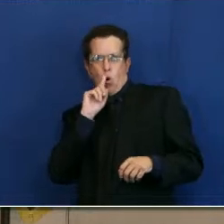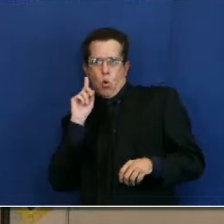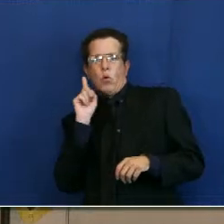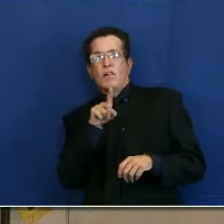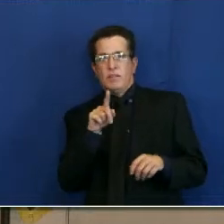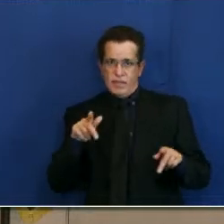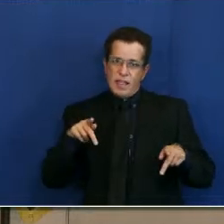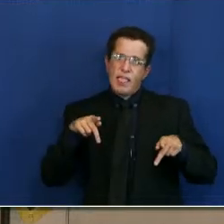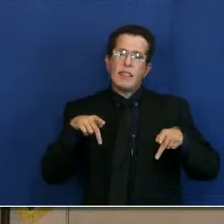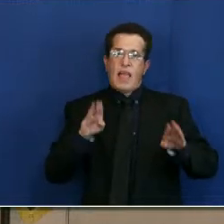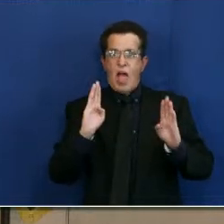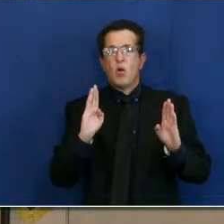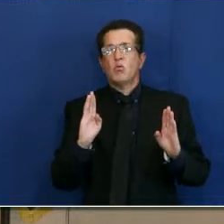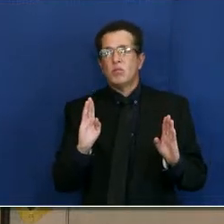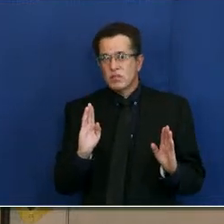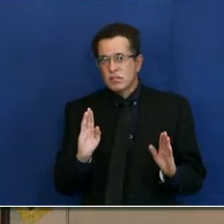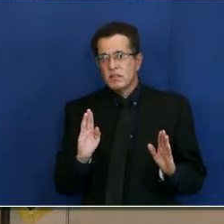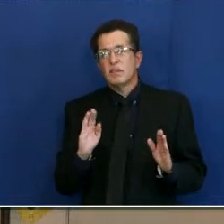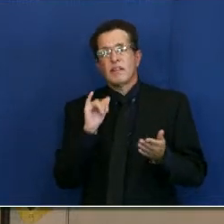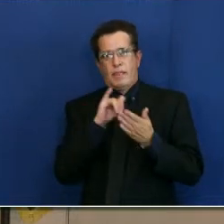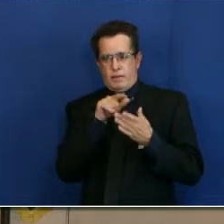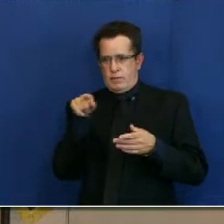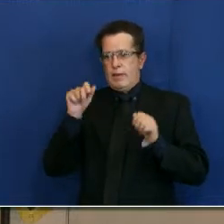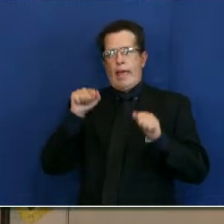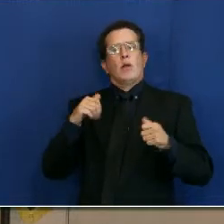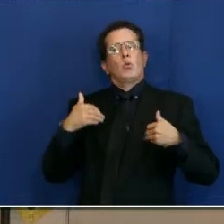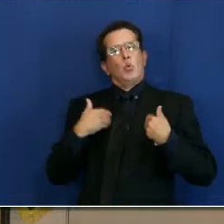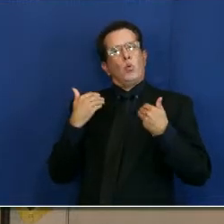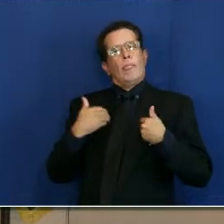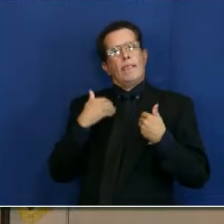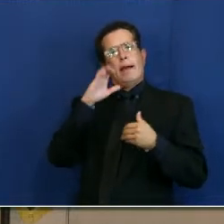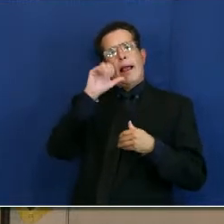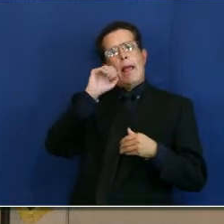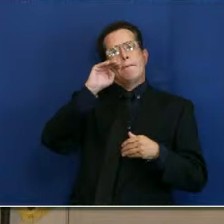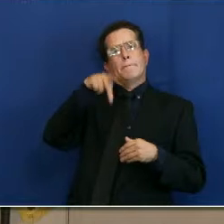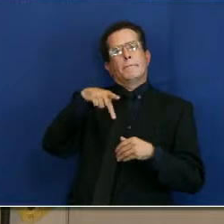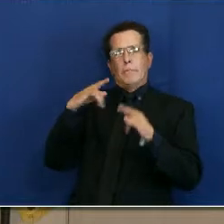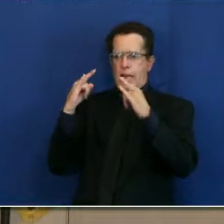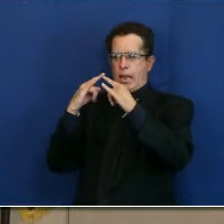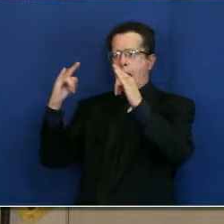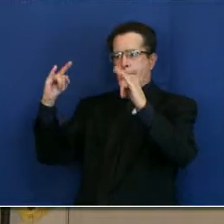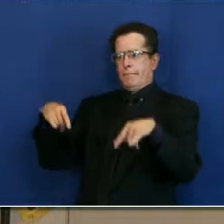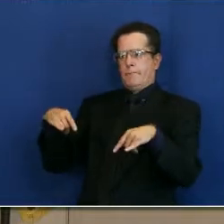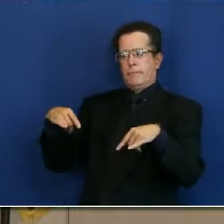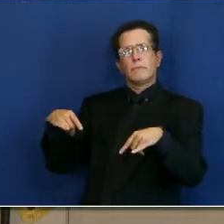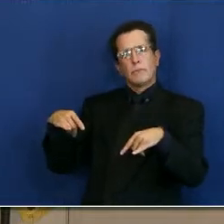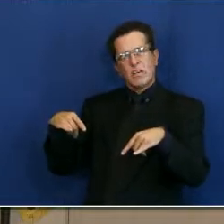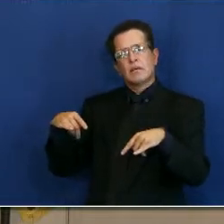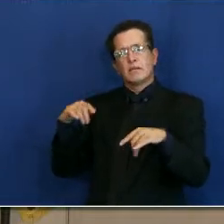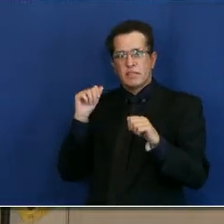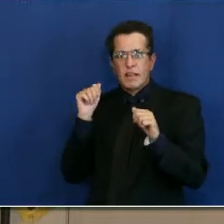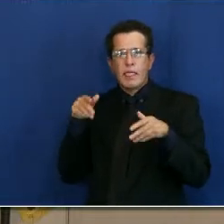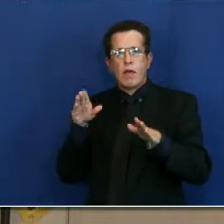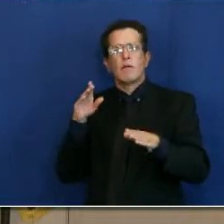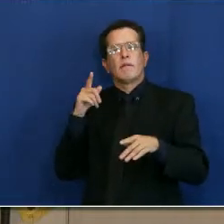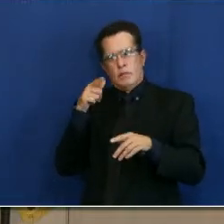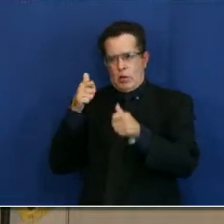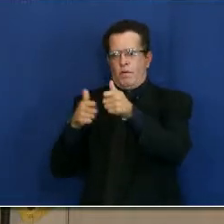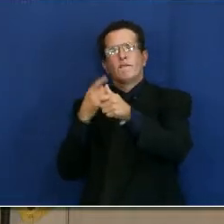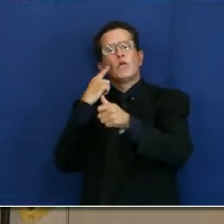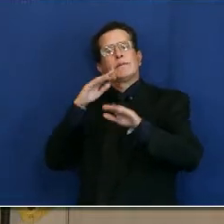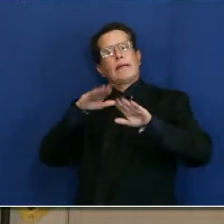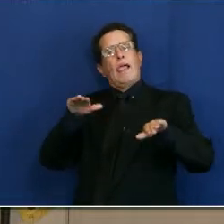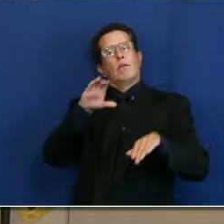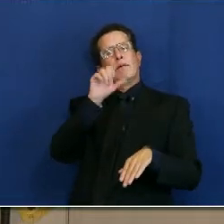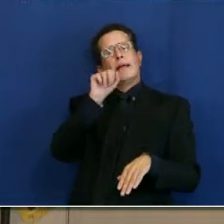for the development of youth camps that were pretty much established on the basis of childcare.